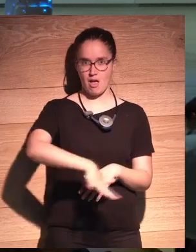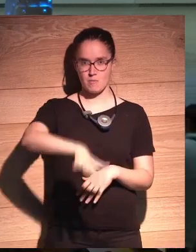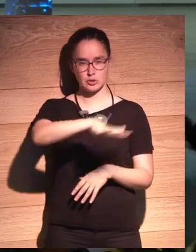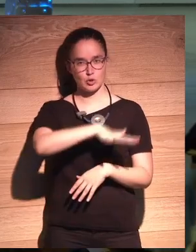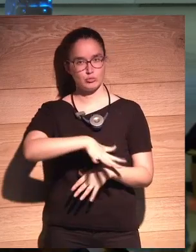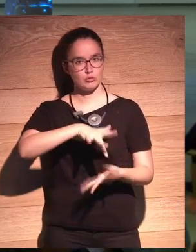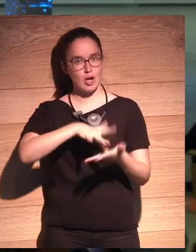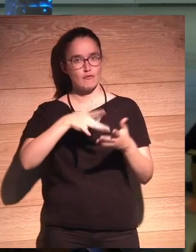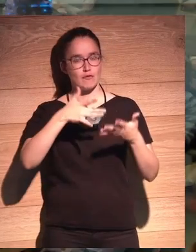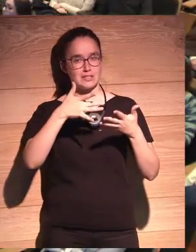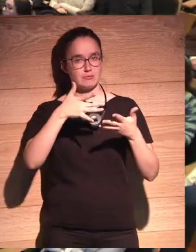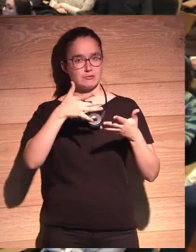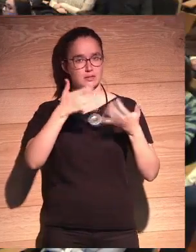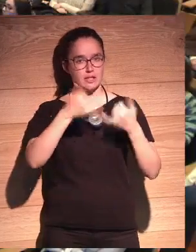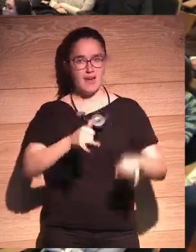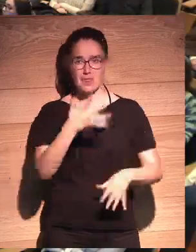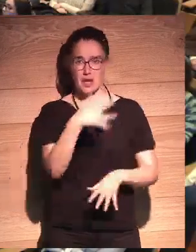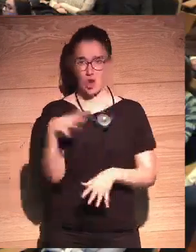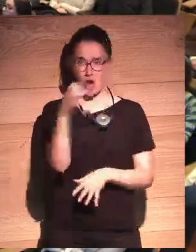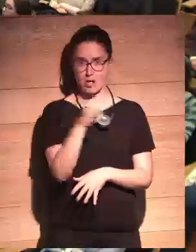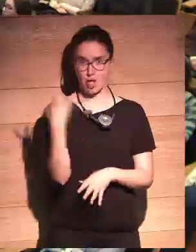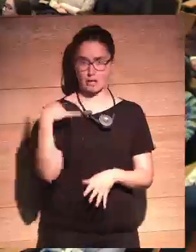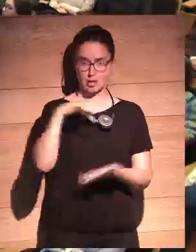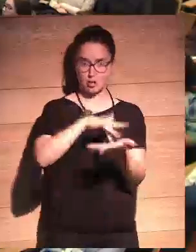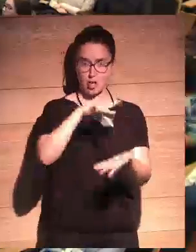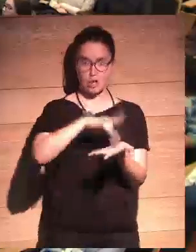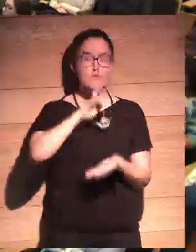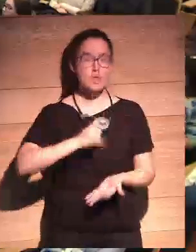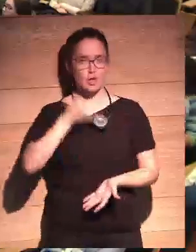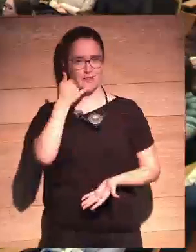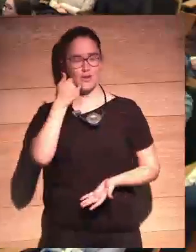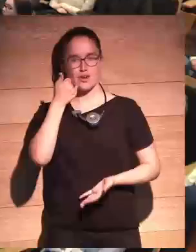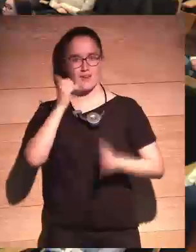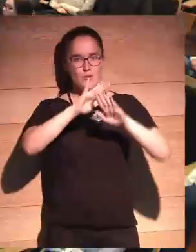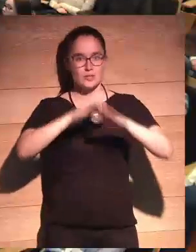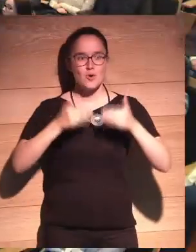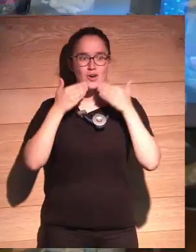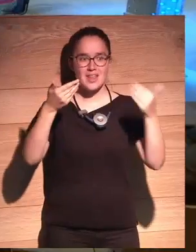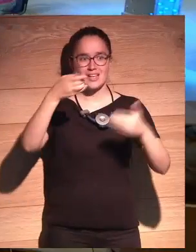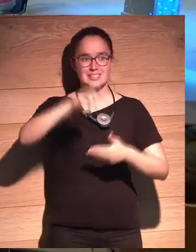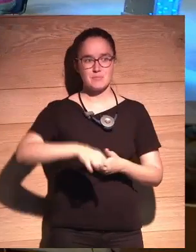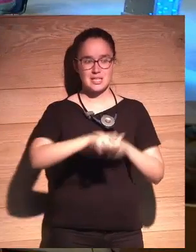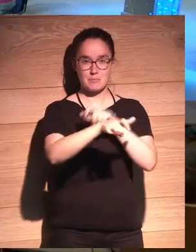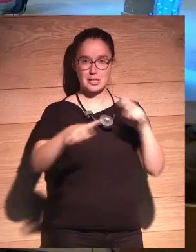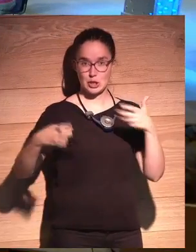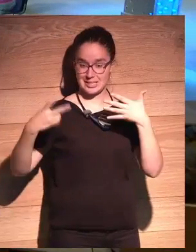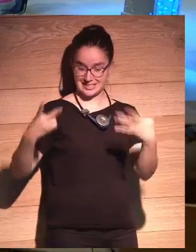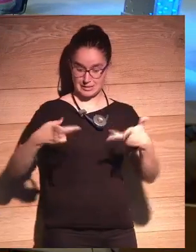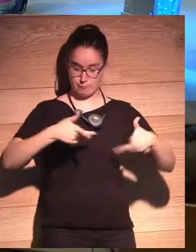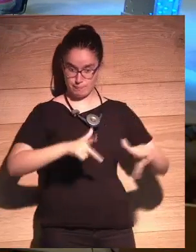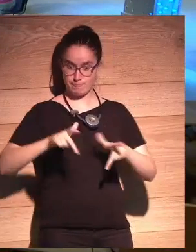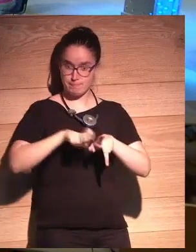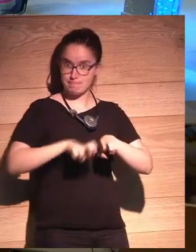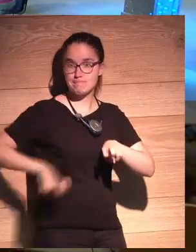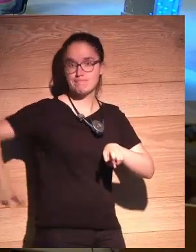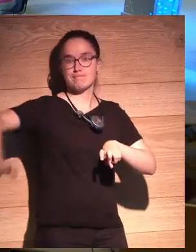this conference. This is the 5th year that we organize this